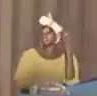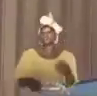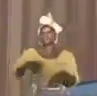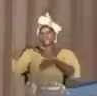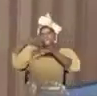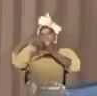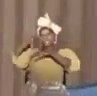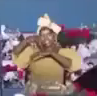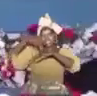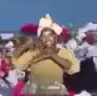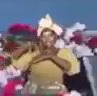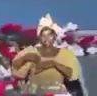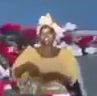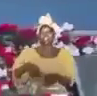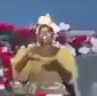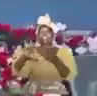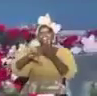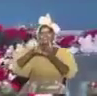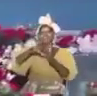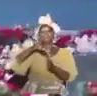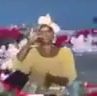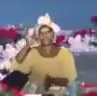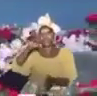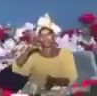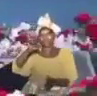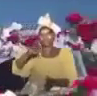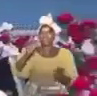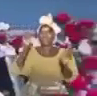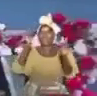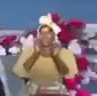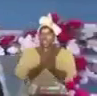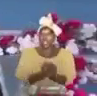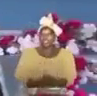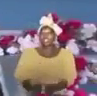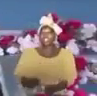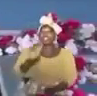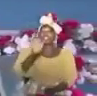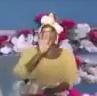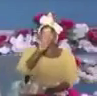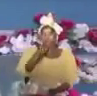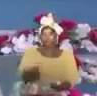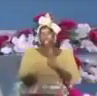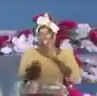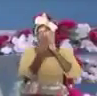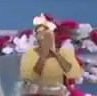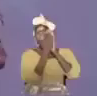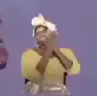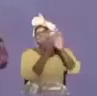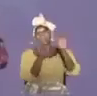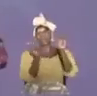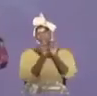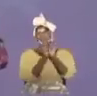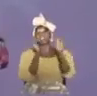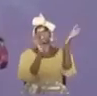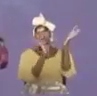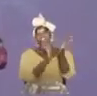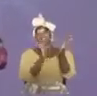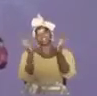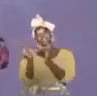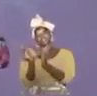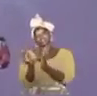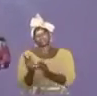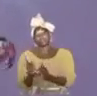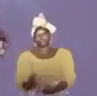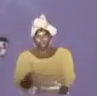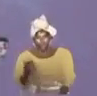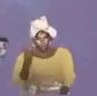message. True spirituality starts with your encounter with the Lord Jesus. Are